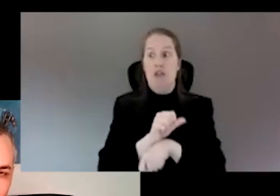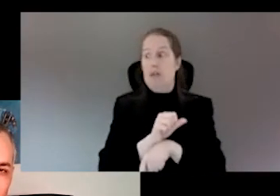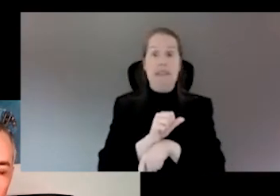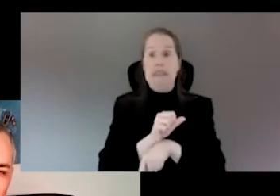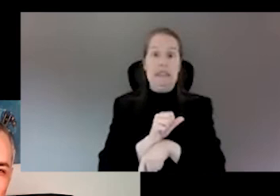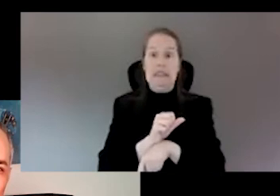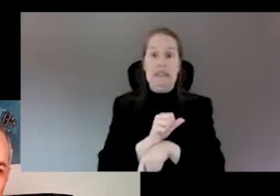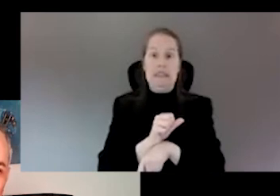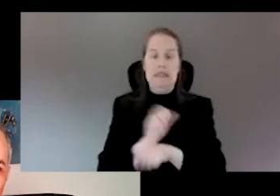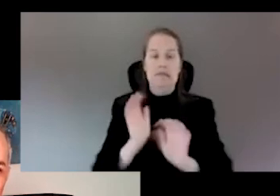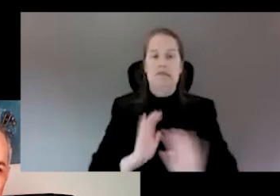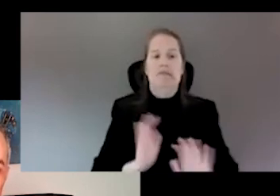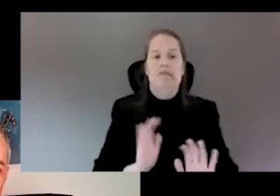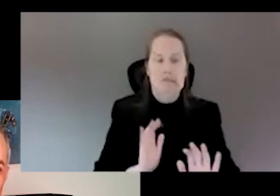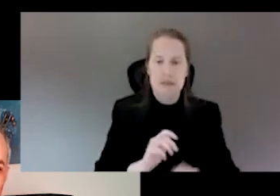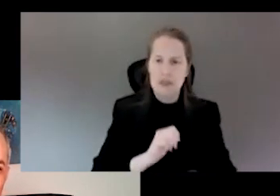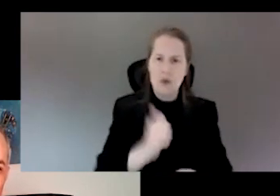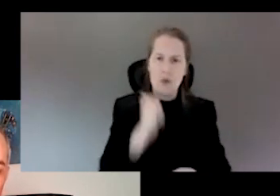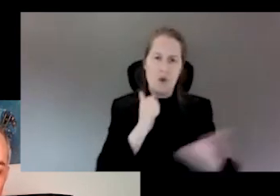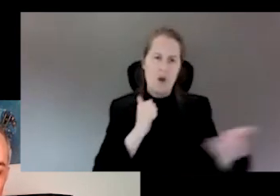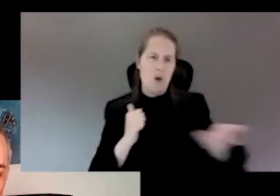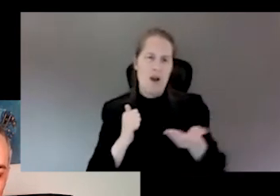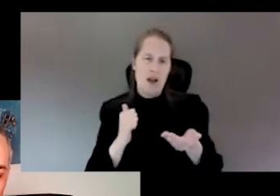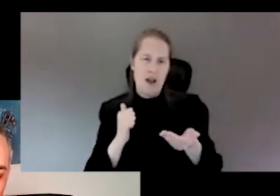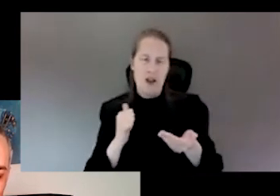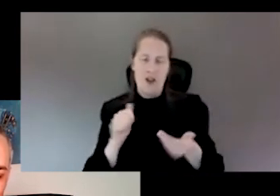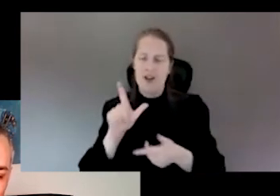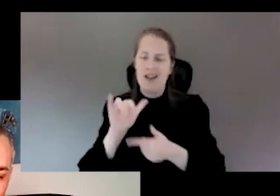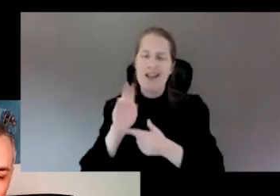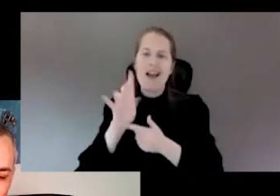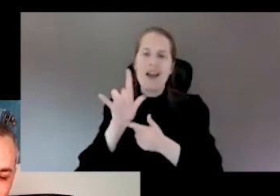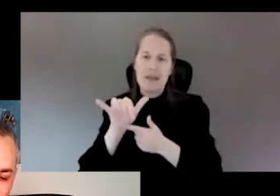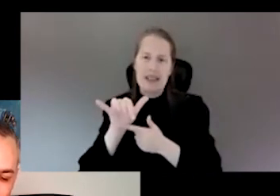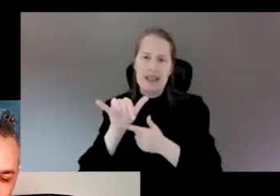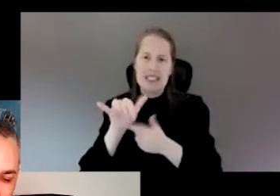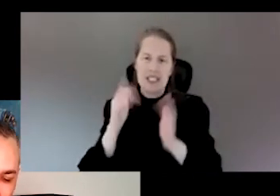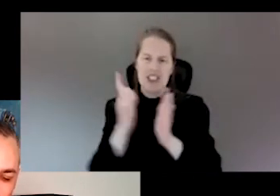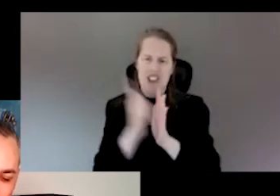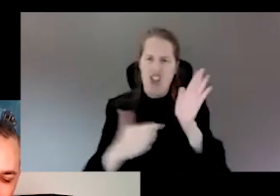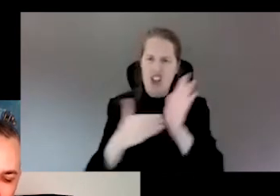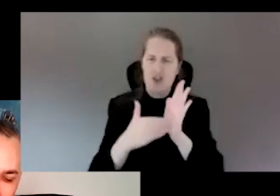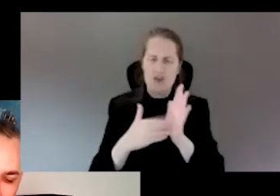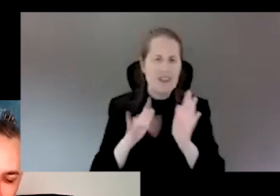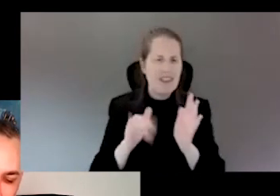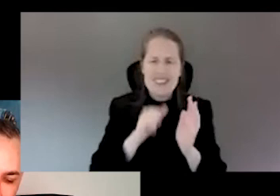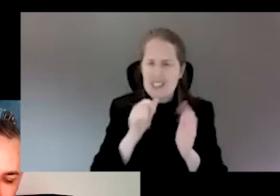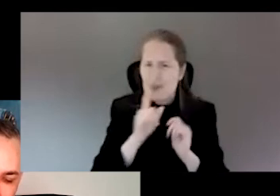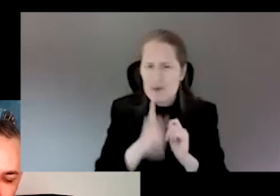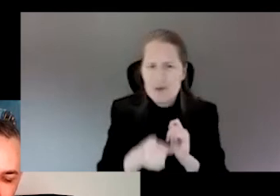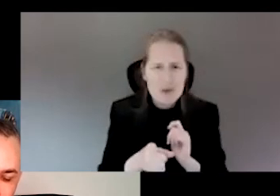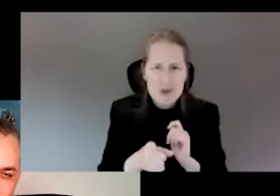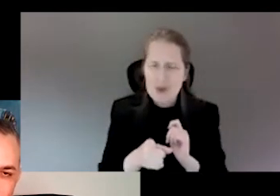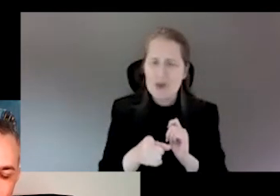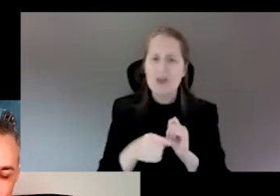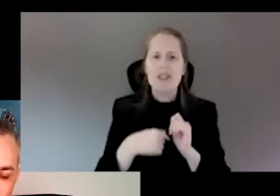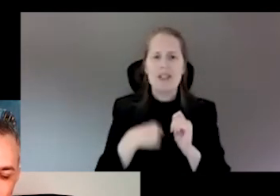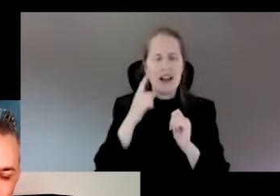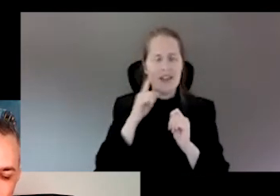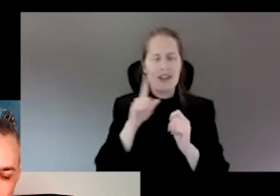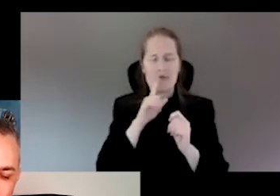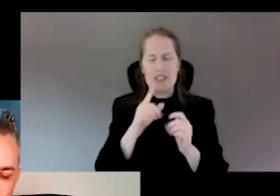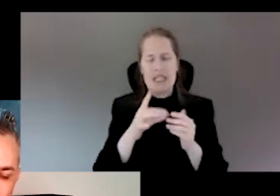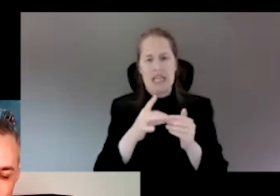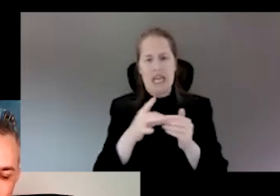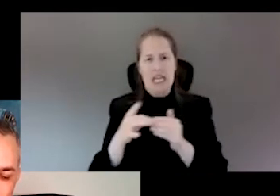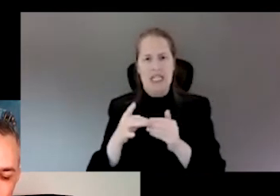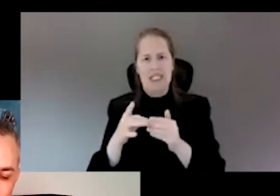task, and they will end in a lawsuit. That is not the case. I think that instead of that, establish a